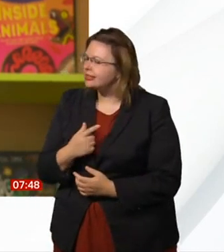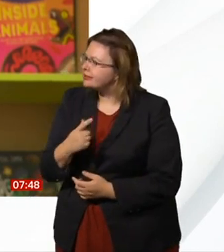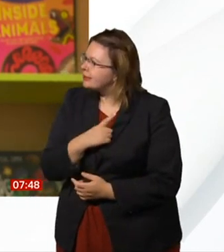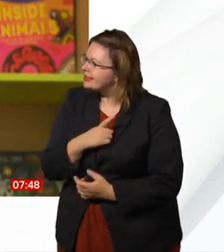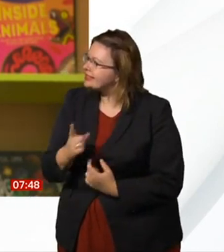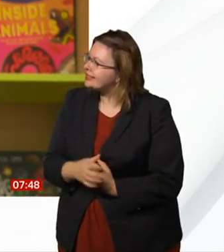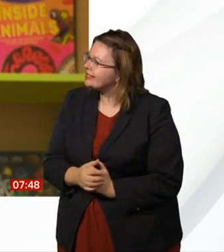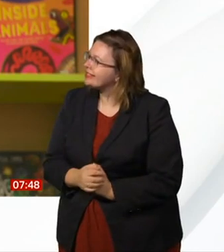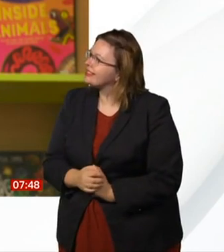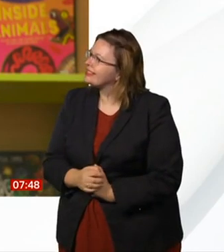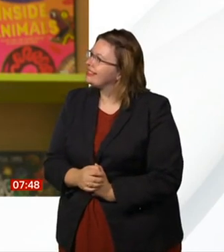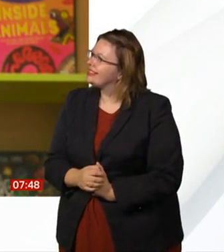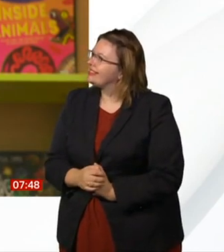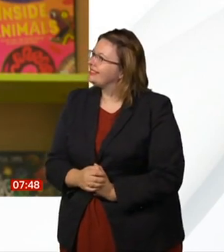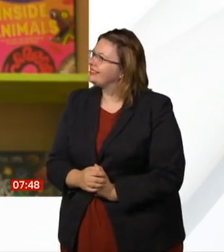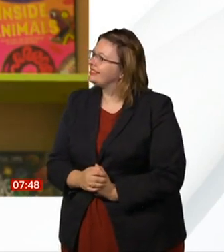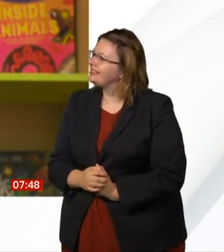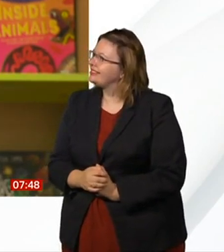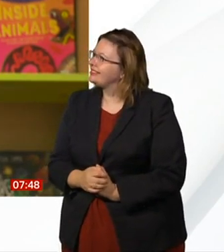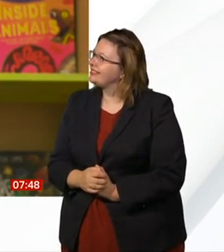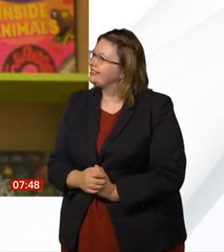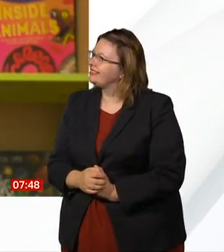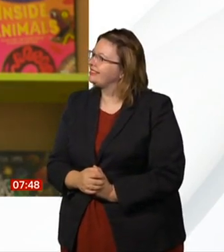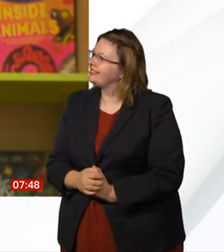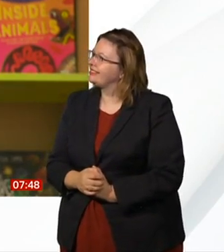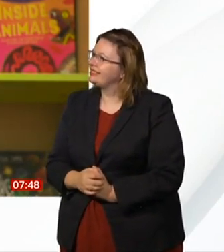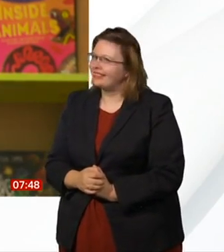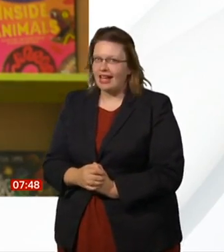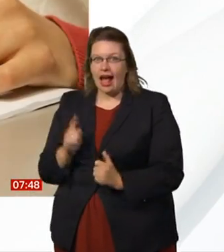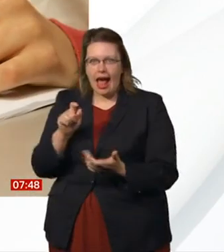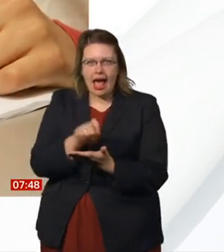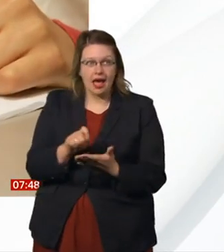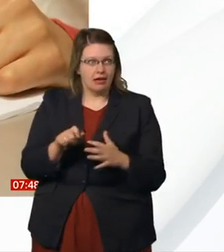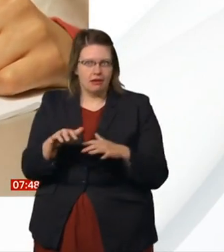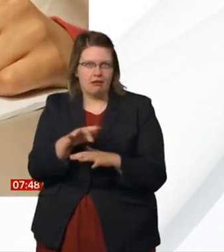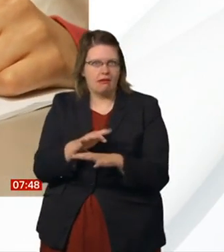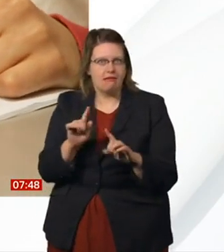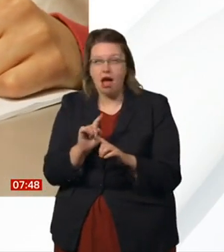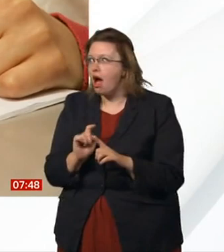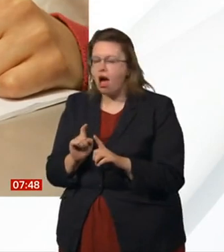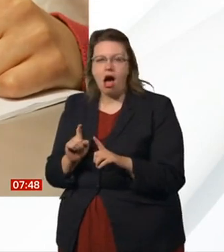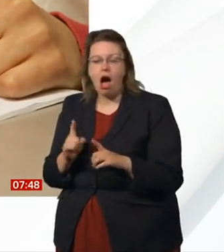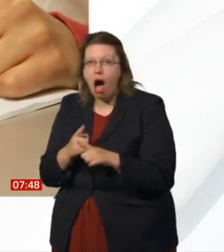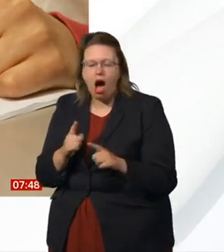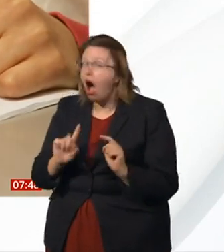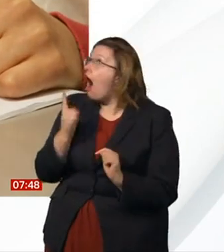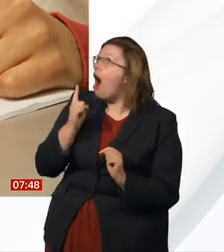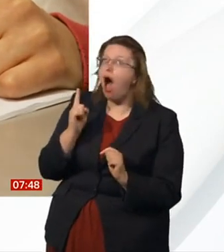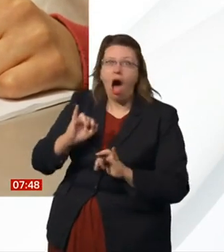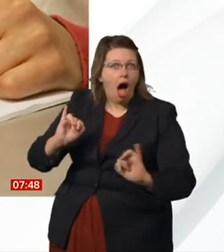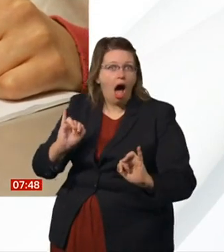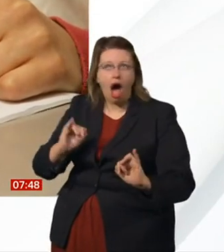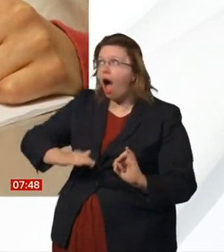scary stories? I don't know, I just like sort of tension in them. Suddenly, towering above me was an